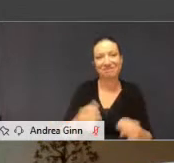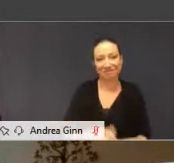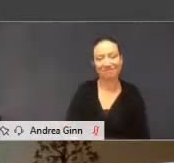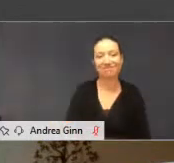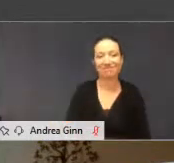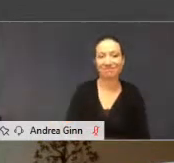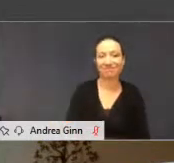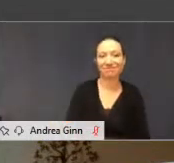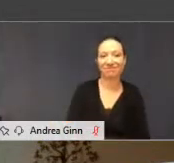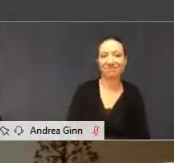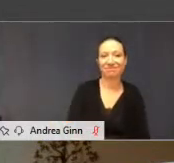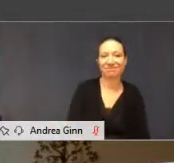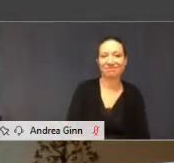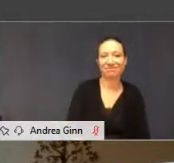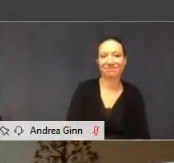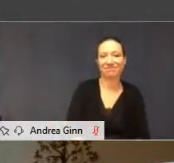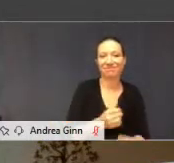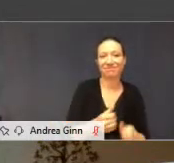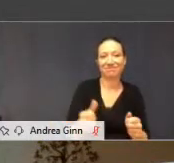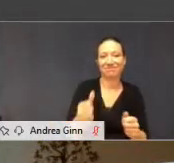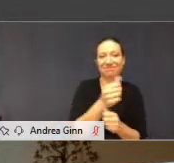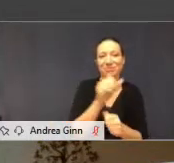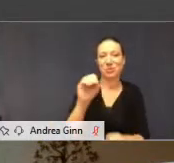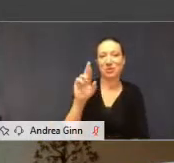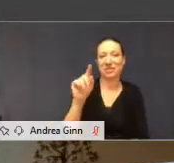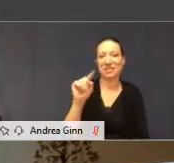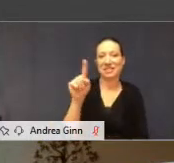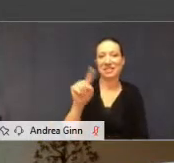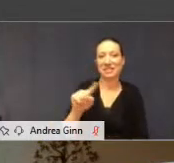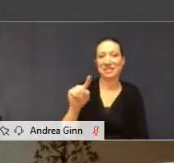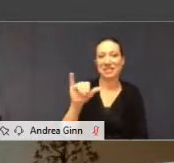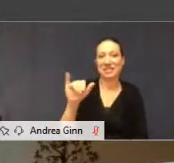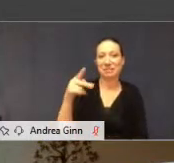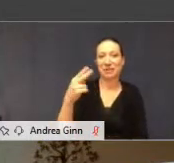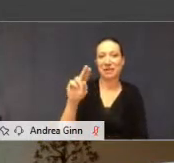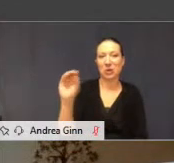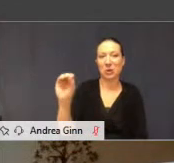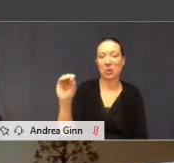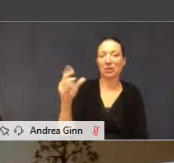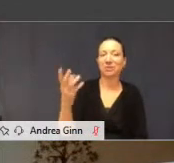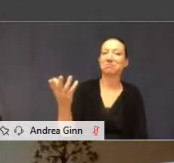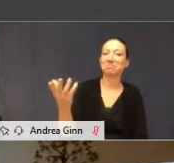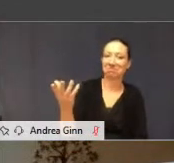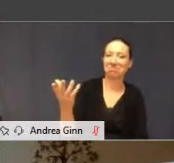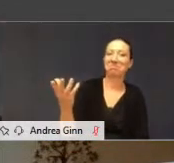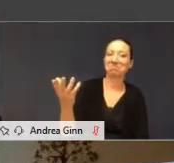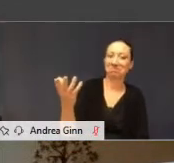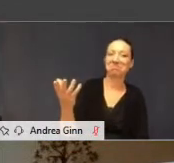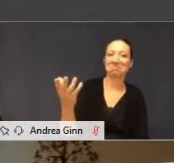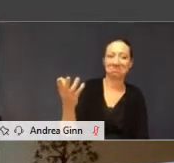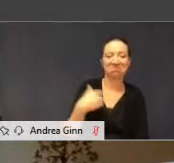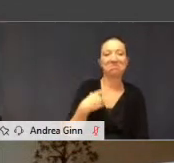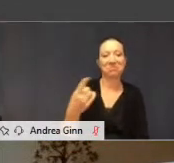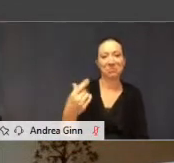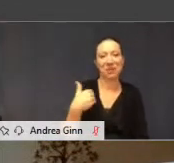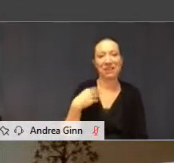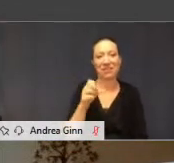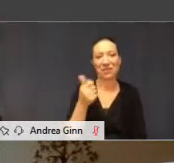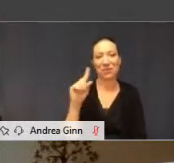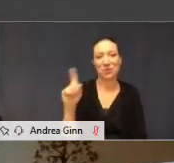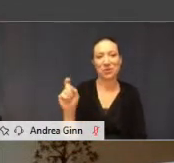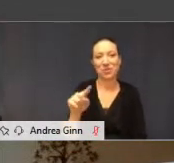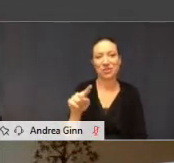Who would have thought? Such a strange notion. That's good. We have a question from